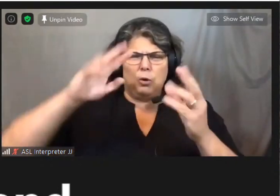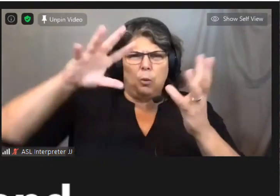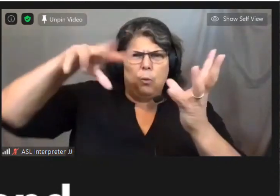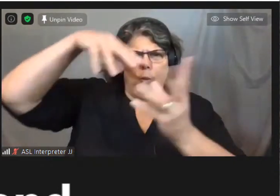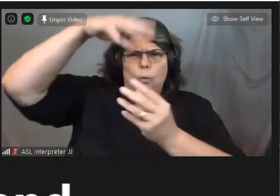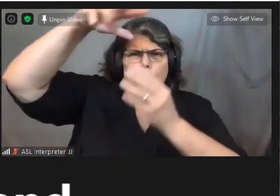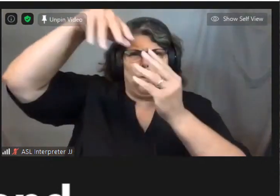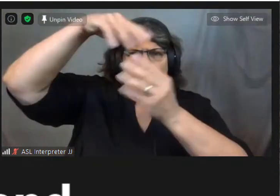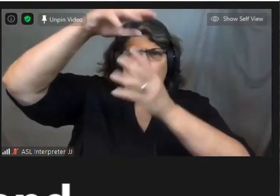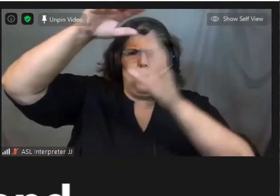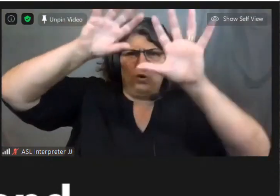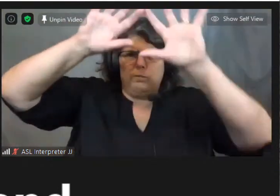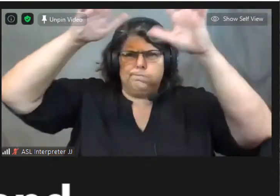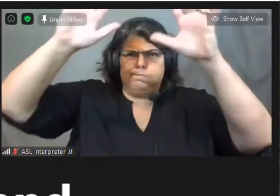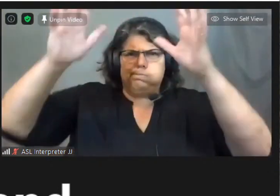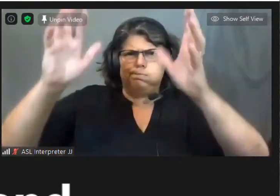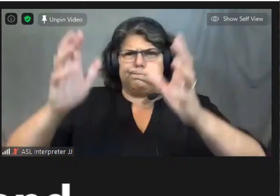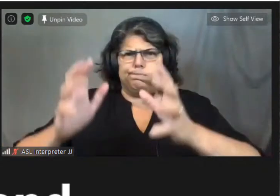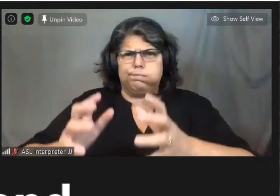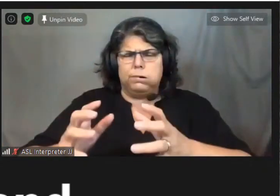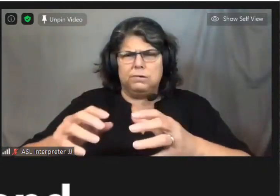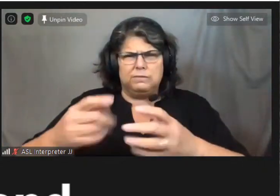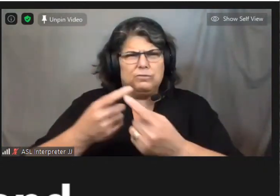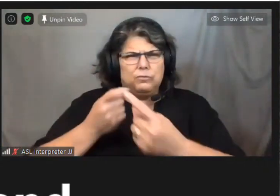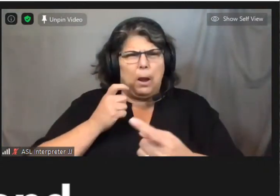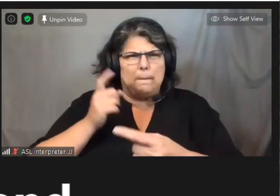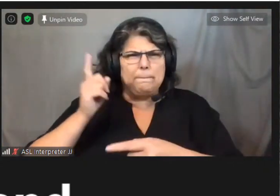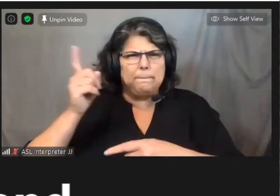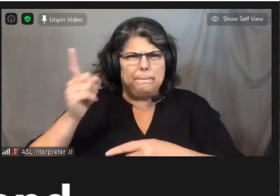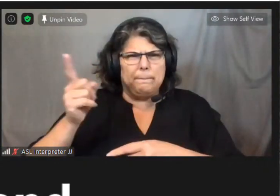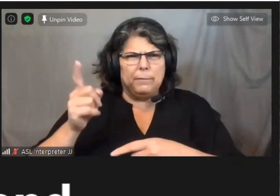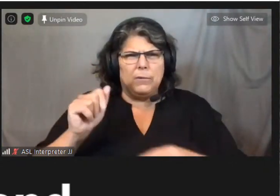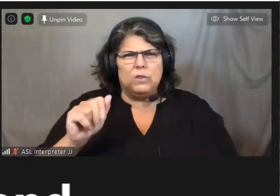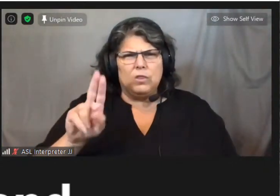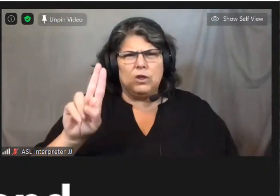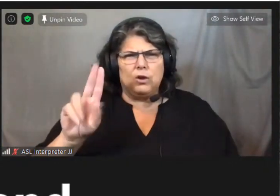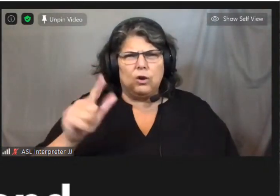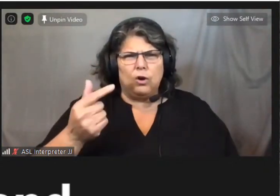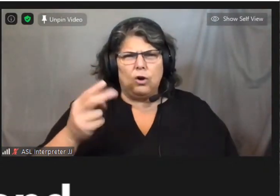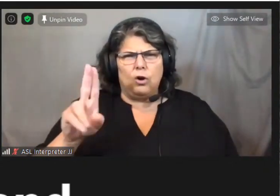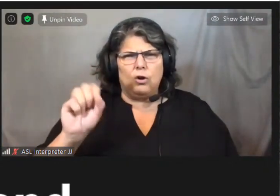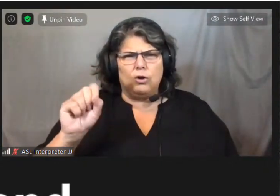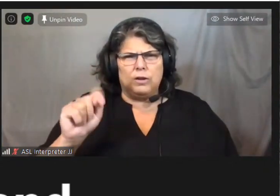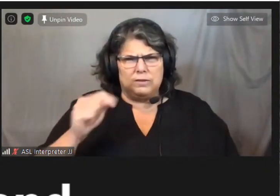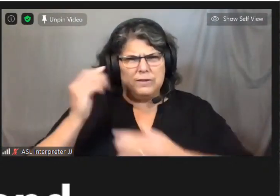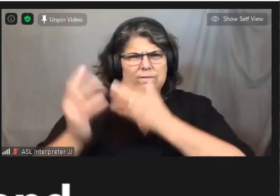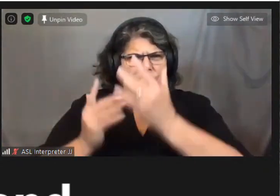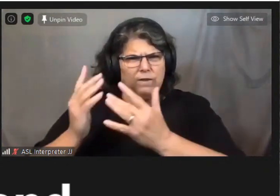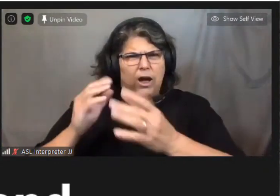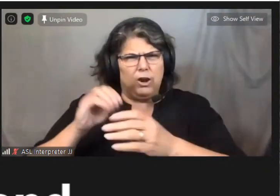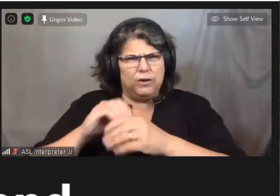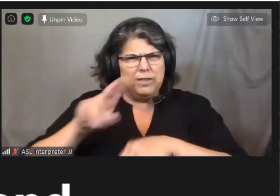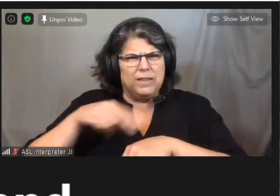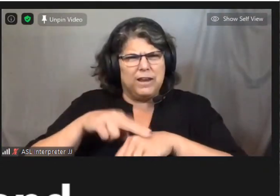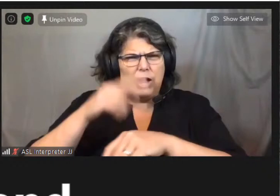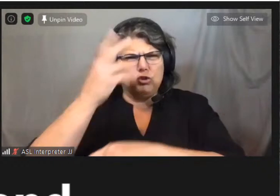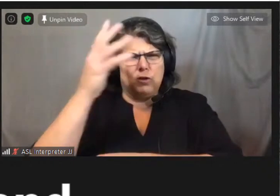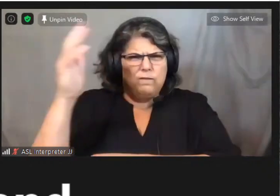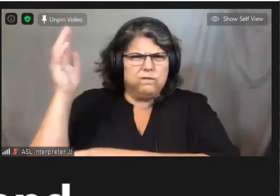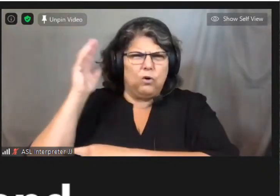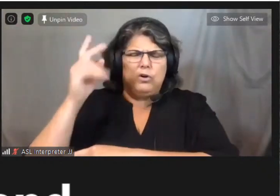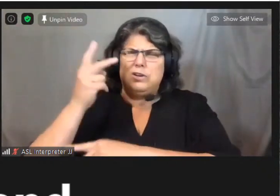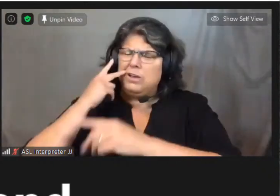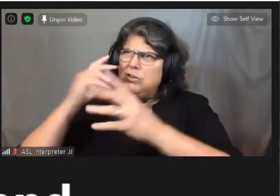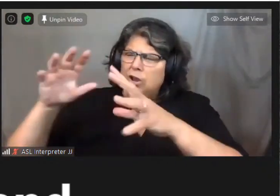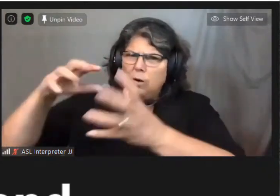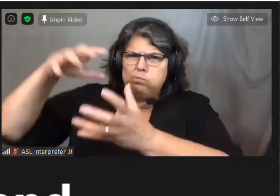pyrocumulus, come up from the August complex in the National Forest. So,